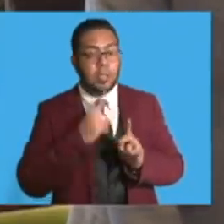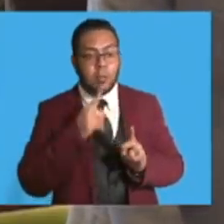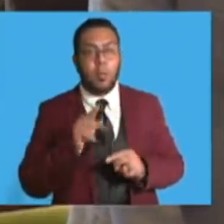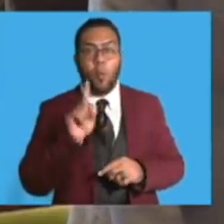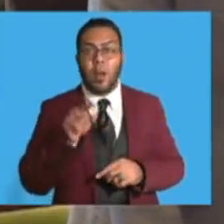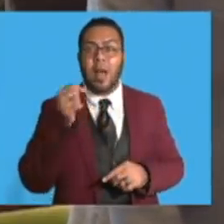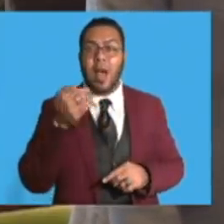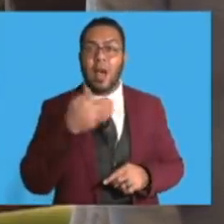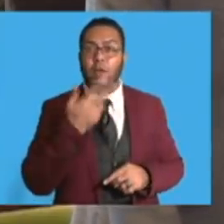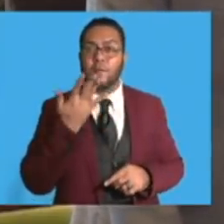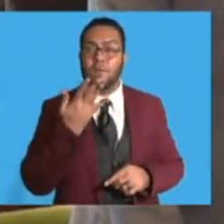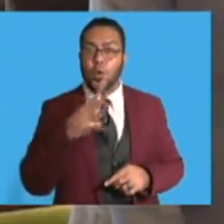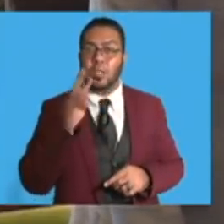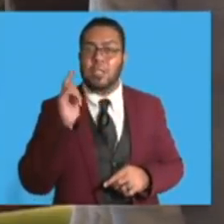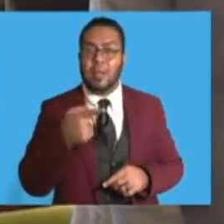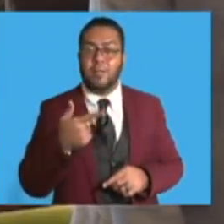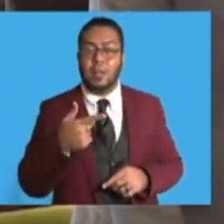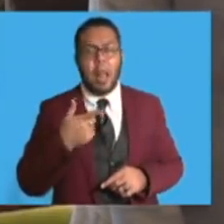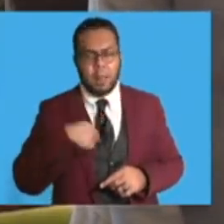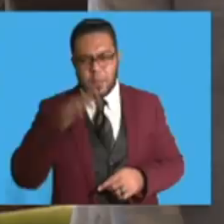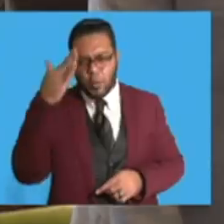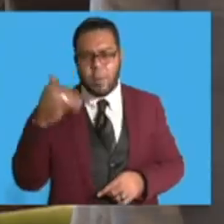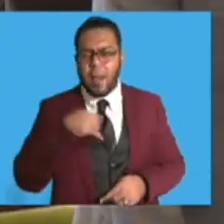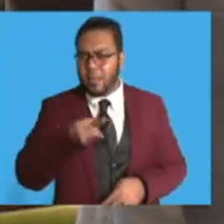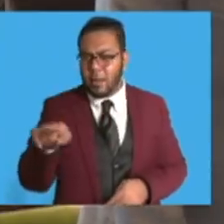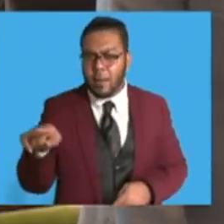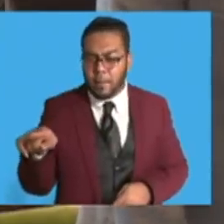correct. Let me remind those on the opposite side.